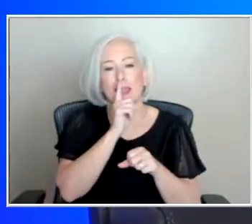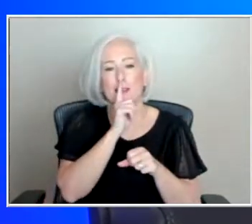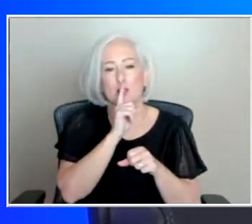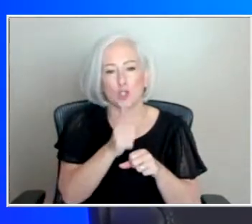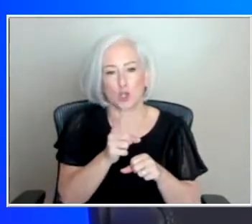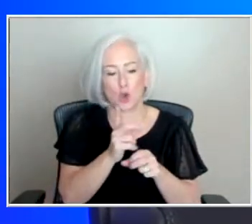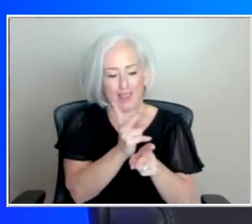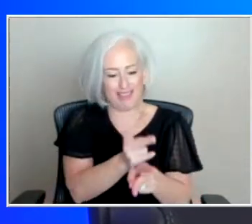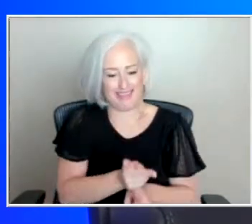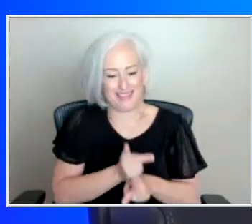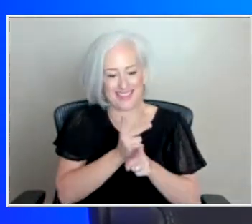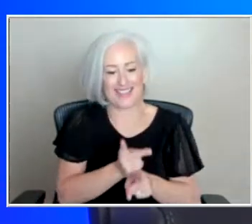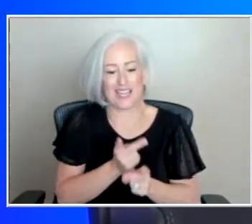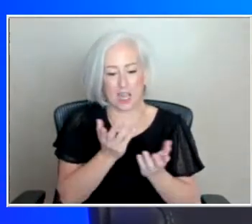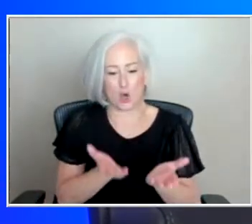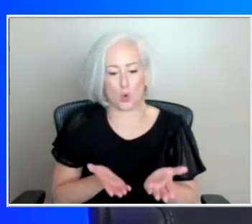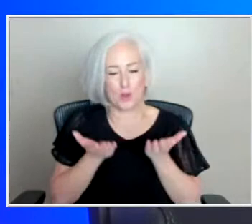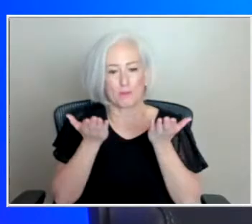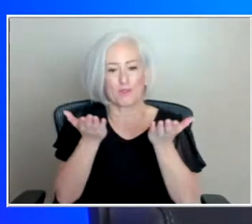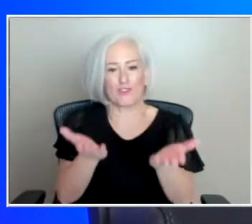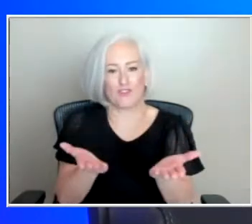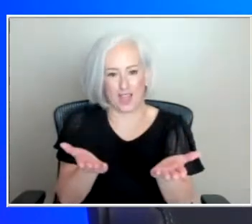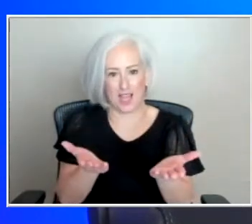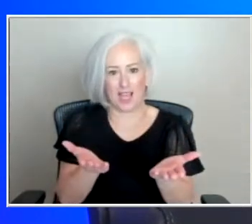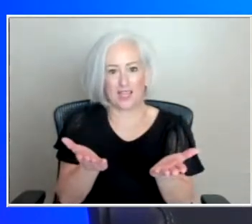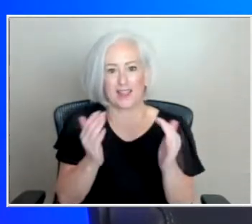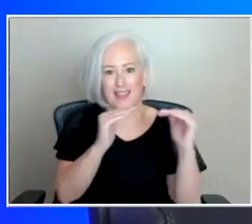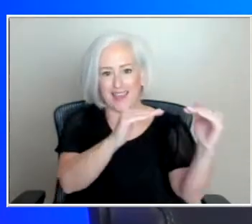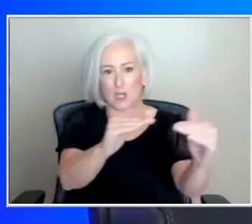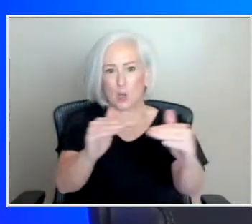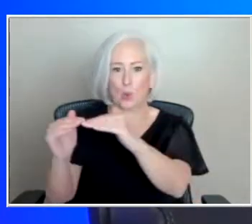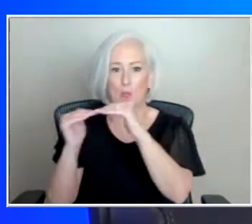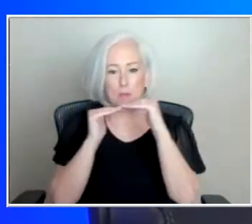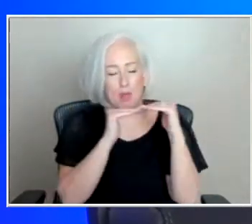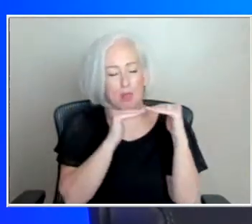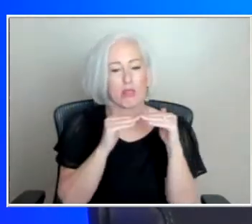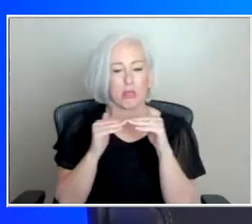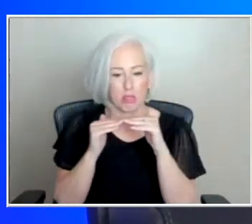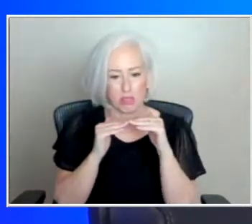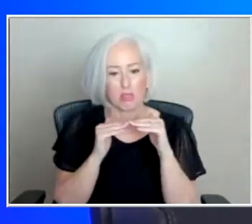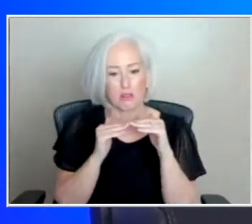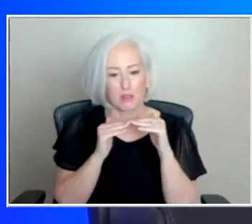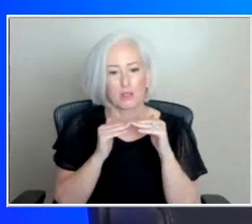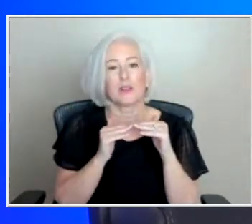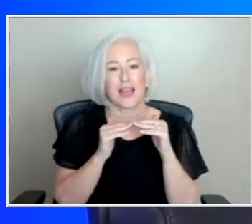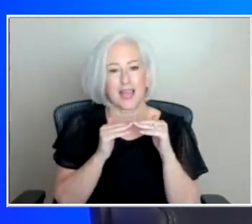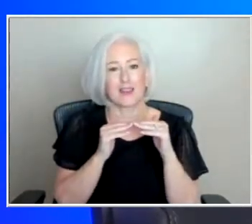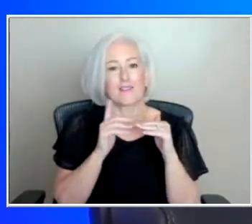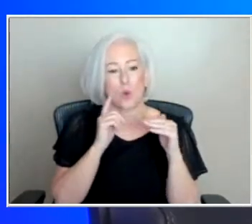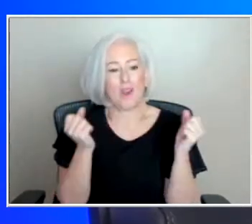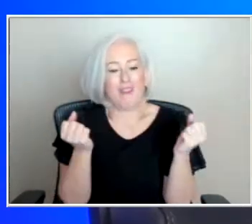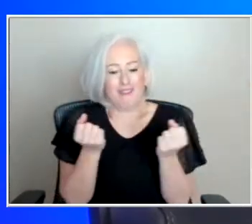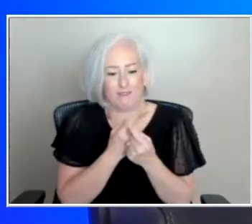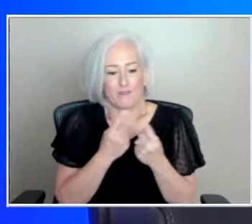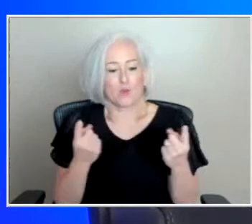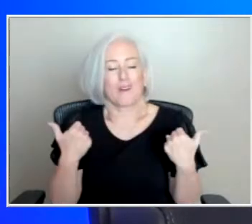that we give is equitable, and we make sure that this is for everybody, that there's